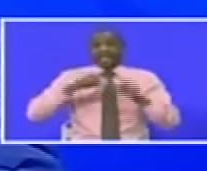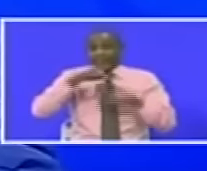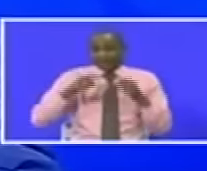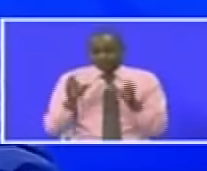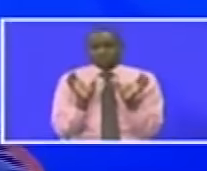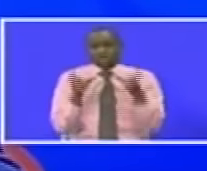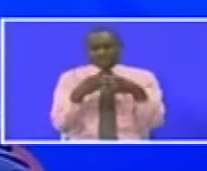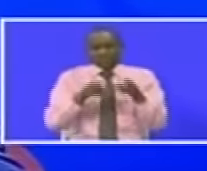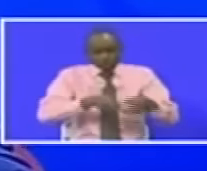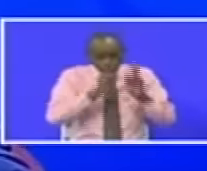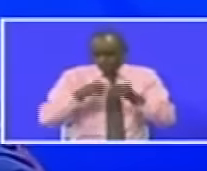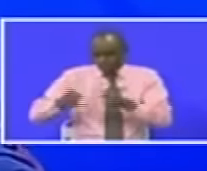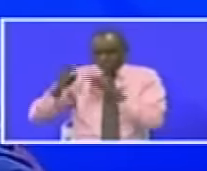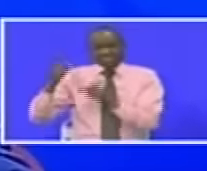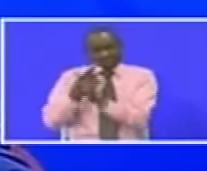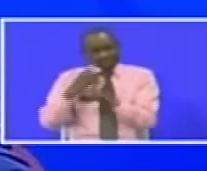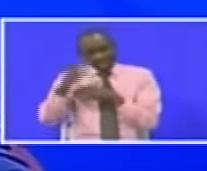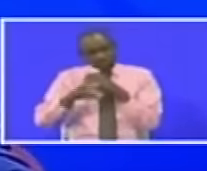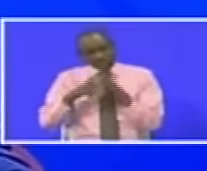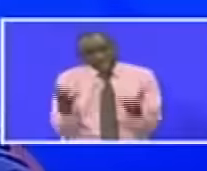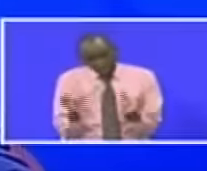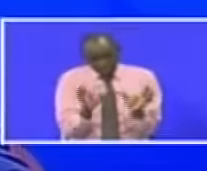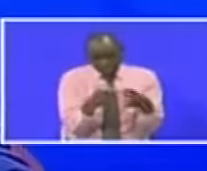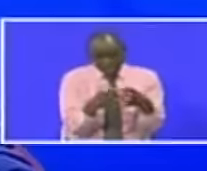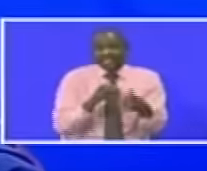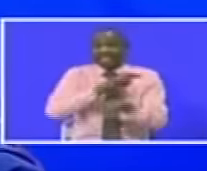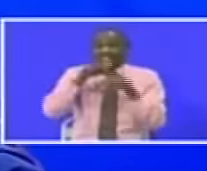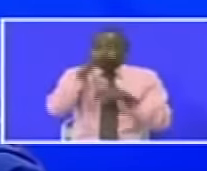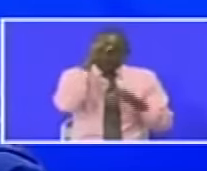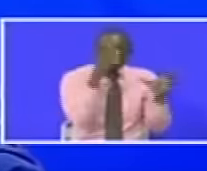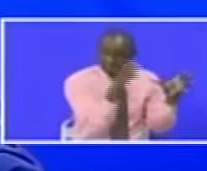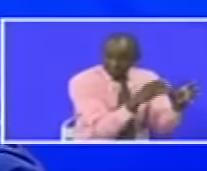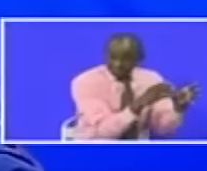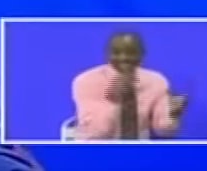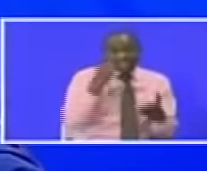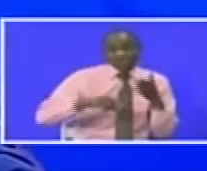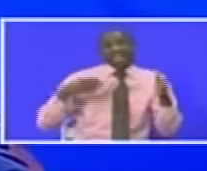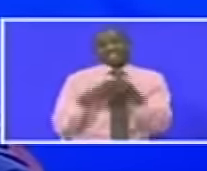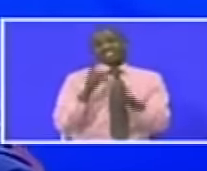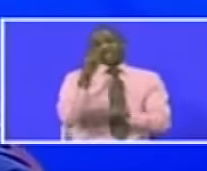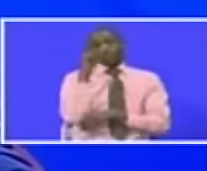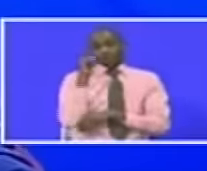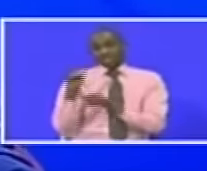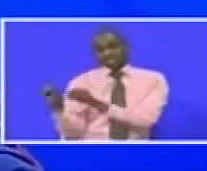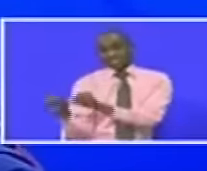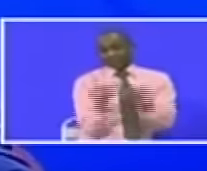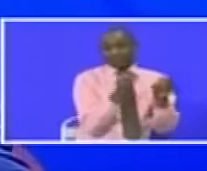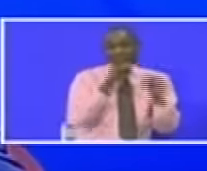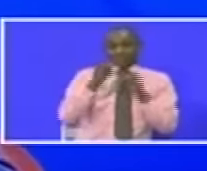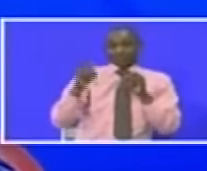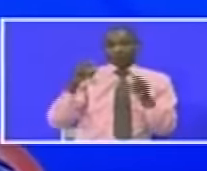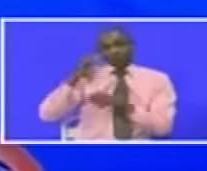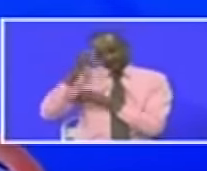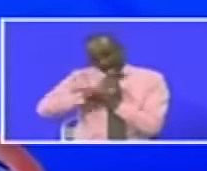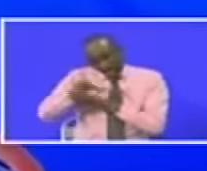classification of roads in the country. This comes as governors accuse the national government of illegally transferring the management of certain county